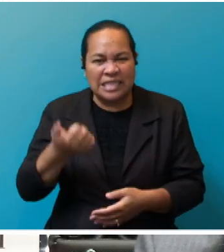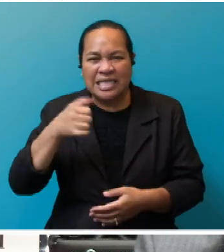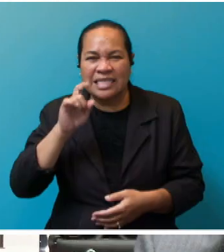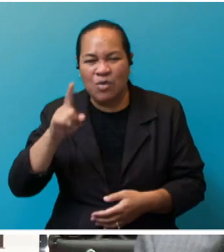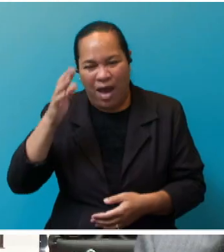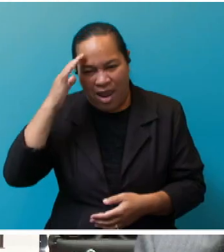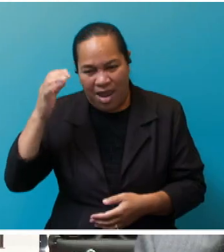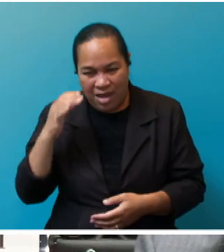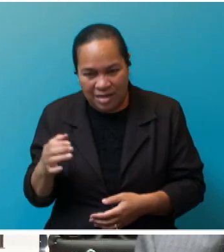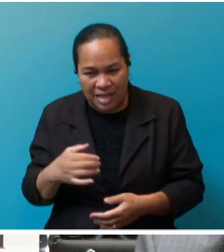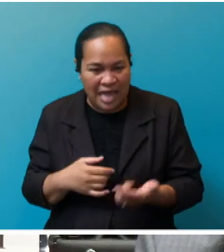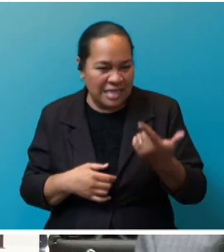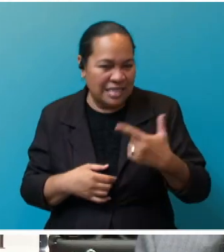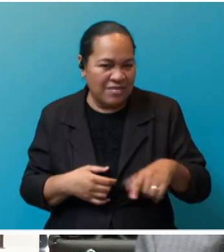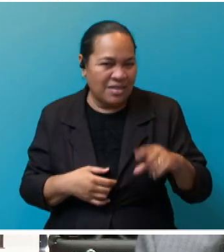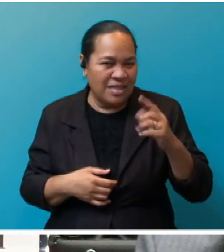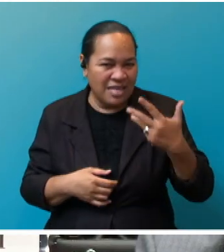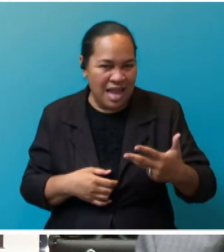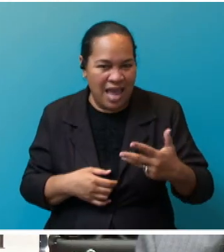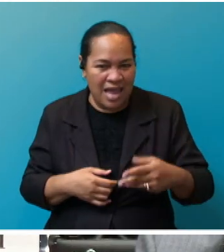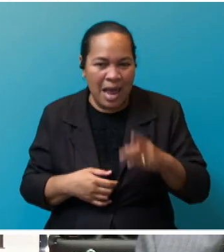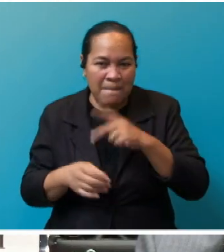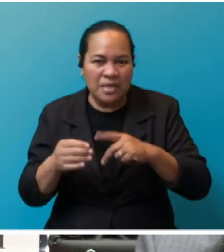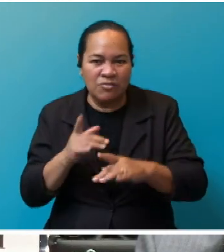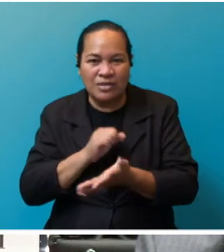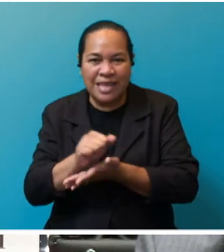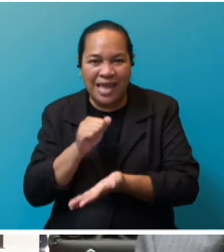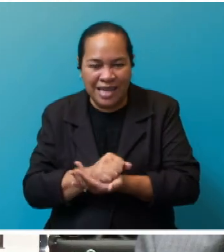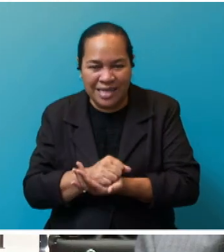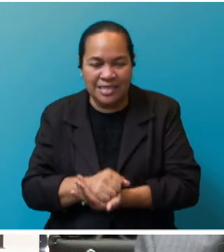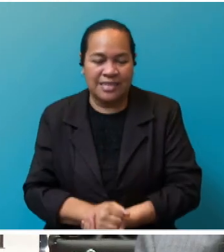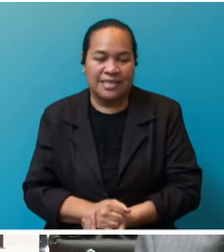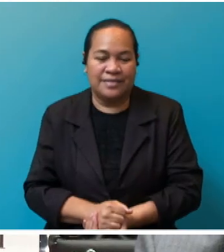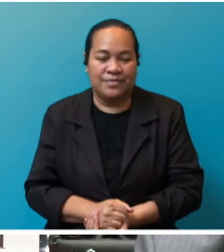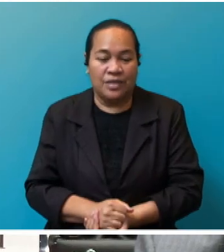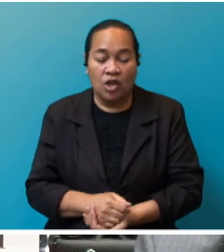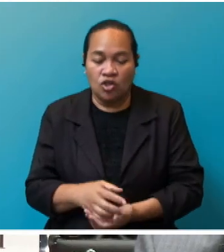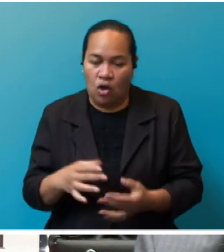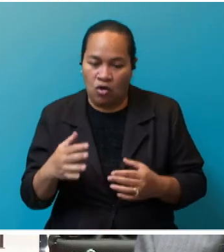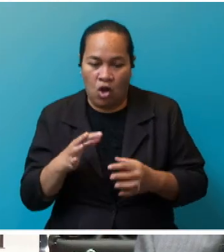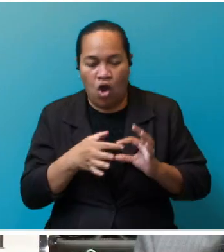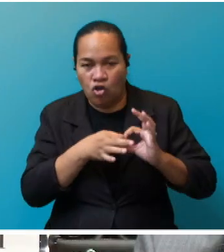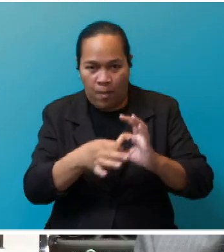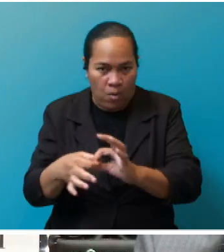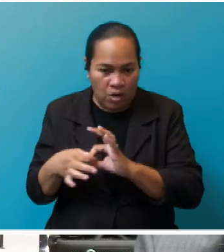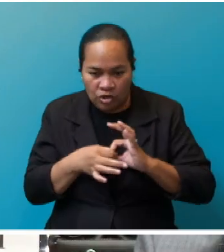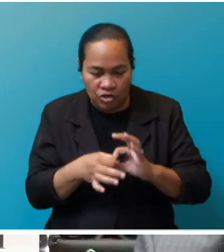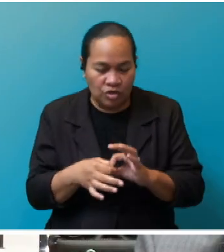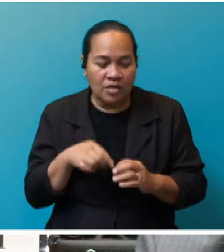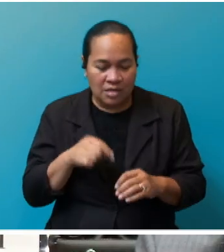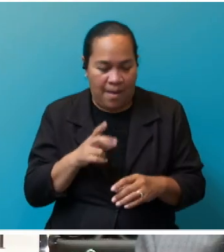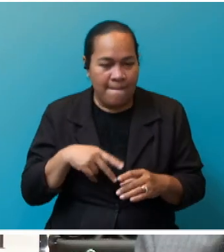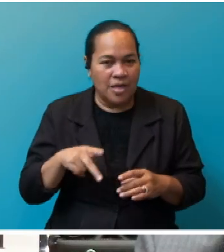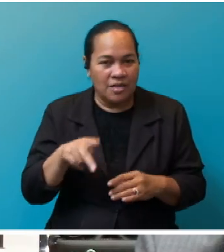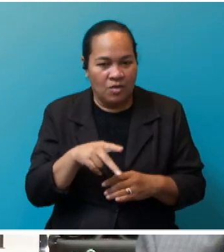79 Pacific sellers, a clear sign of investor confidence in the region. The spirit of cooperation is what defines us as Pacific nations. We do